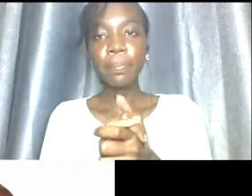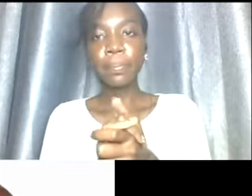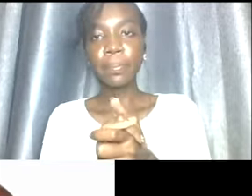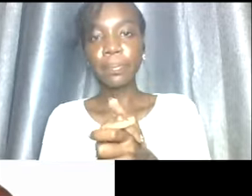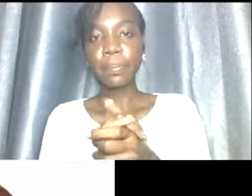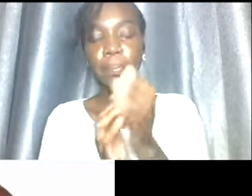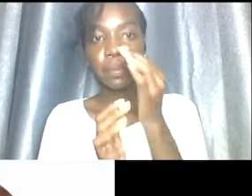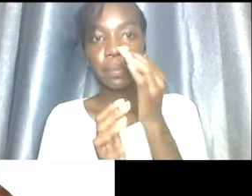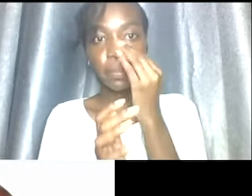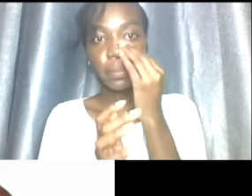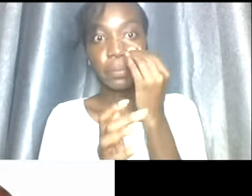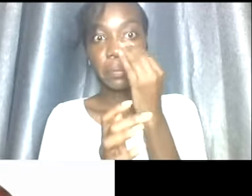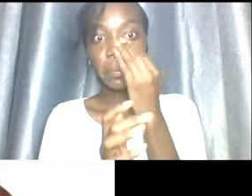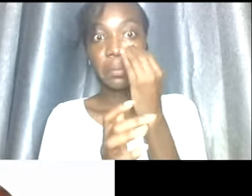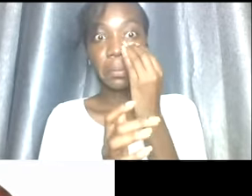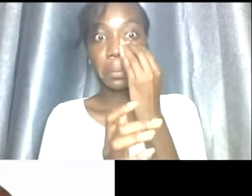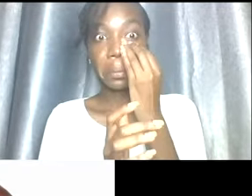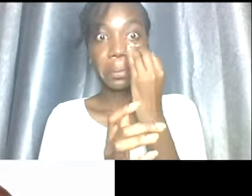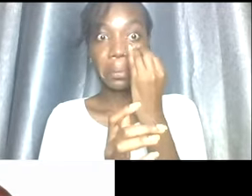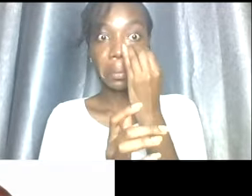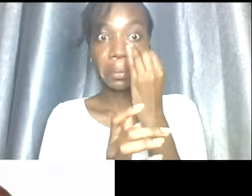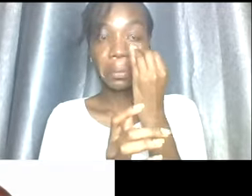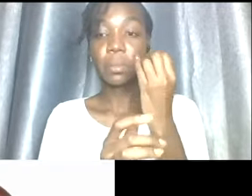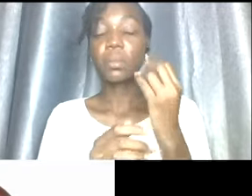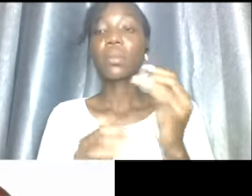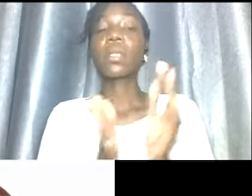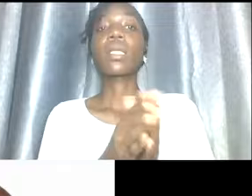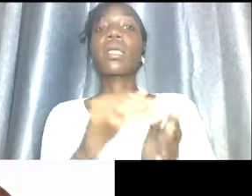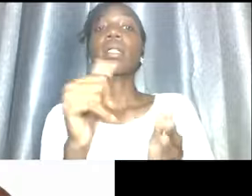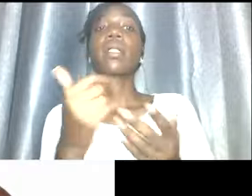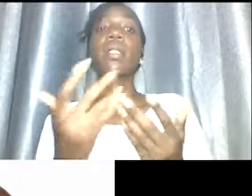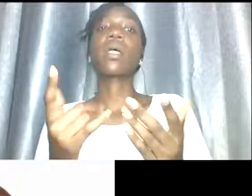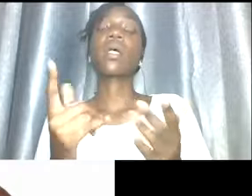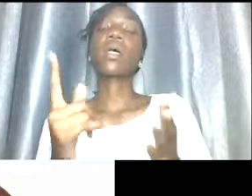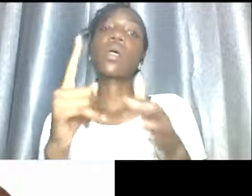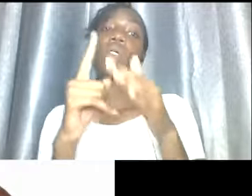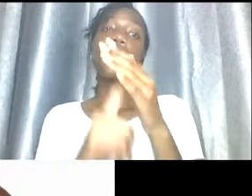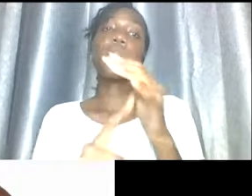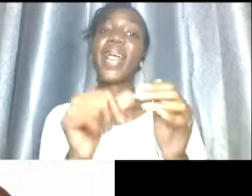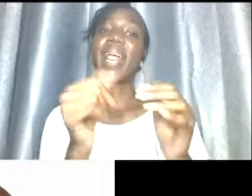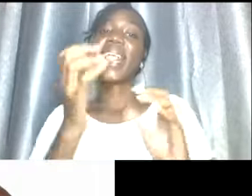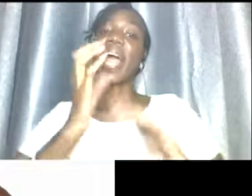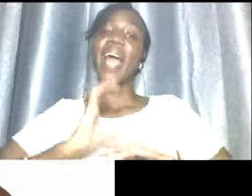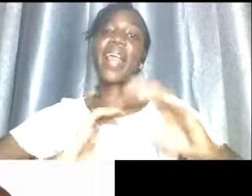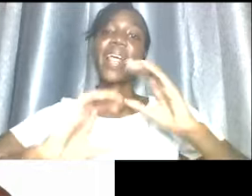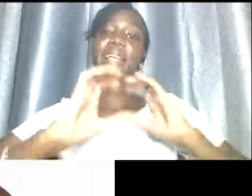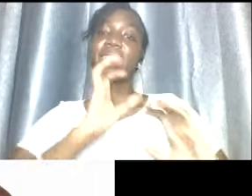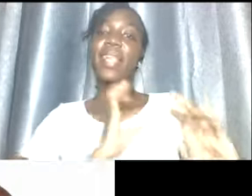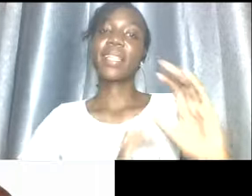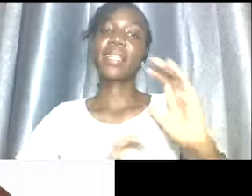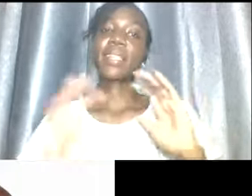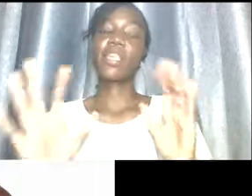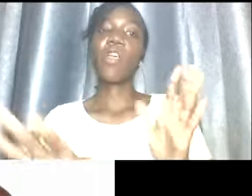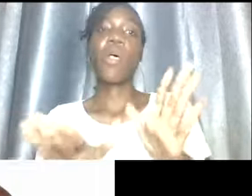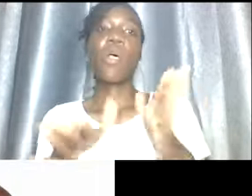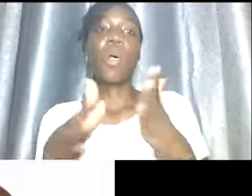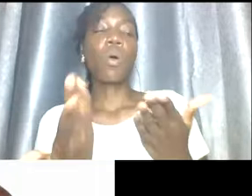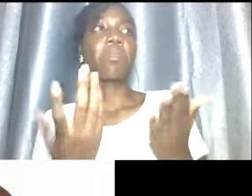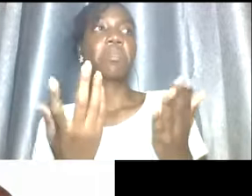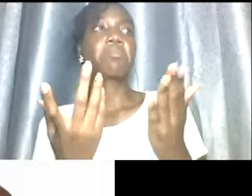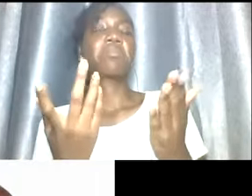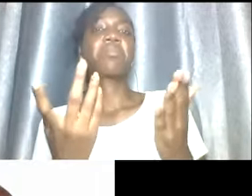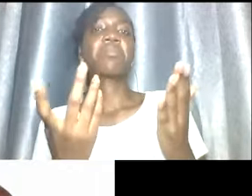Okay, and just what are some of the characteristics, or rather the disciplines, yes,